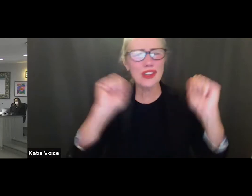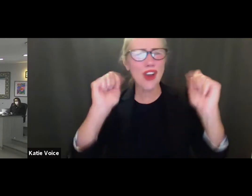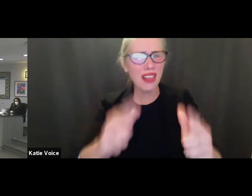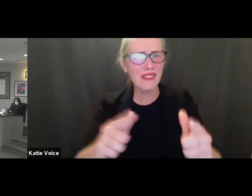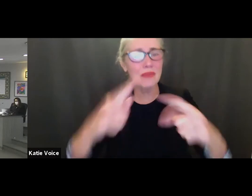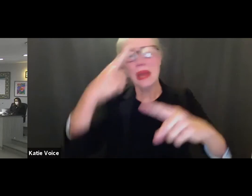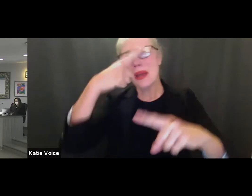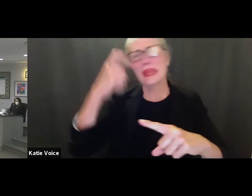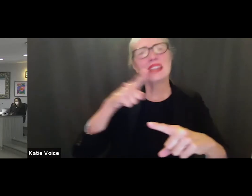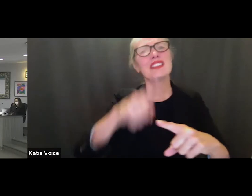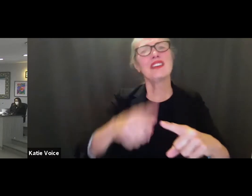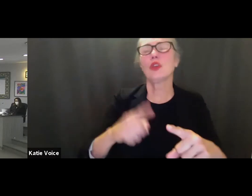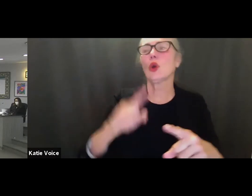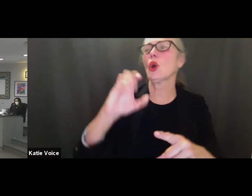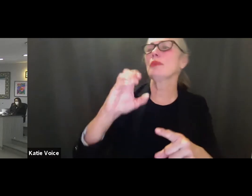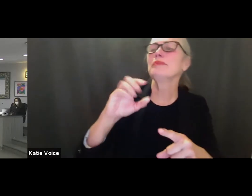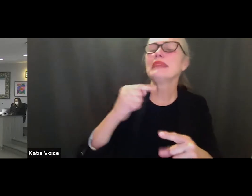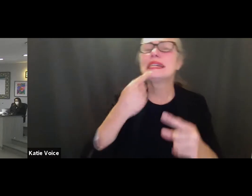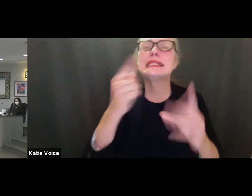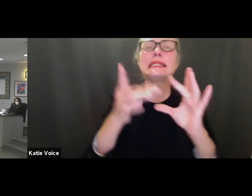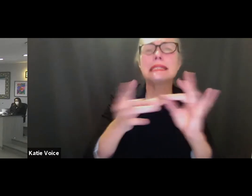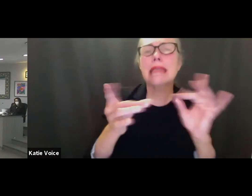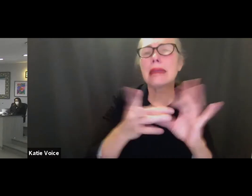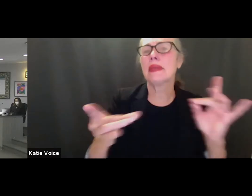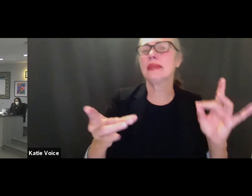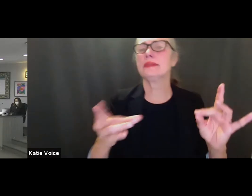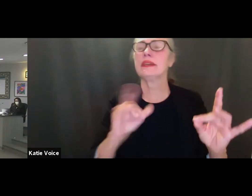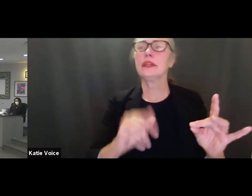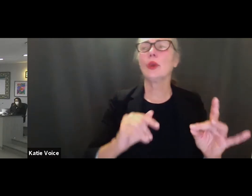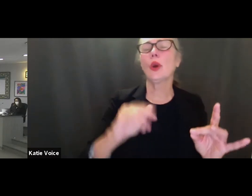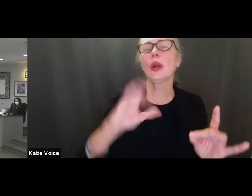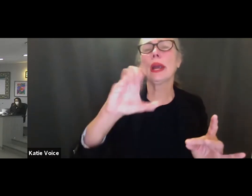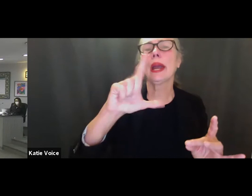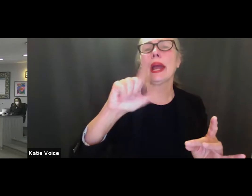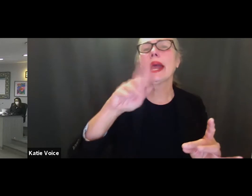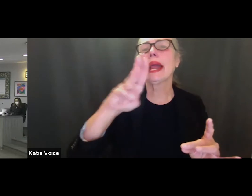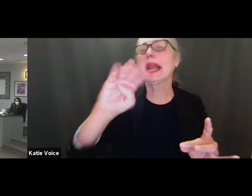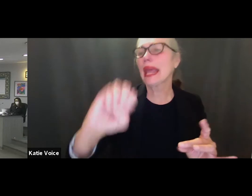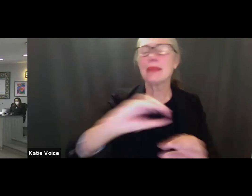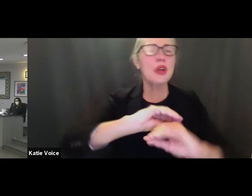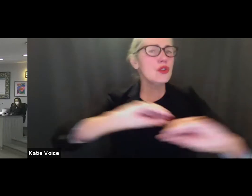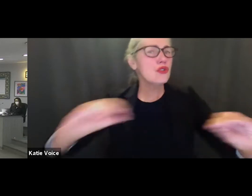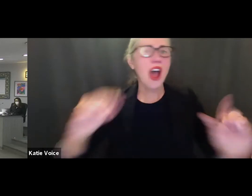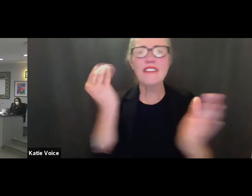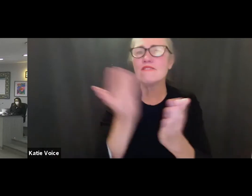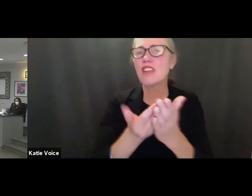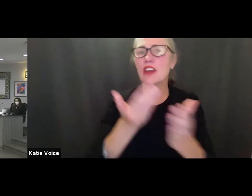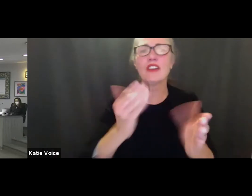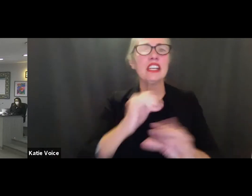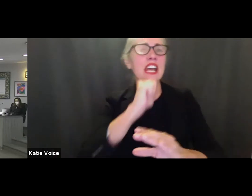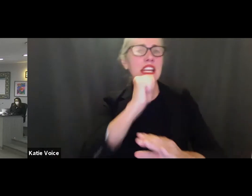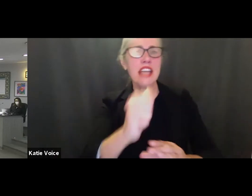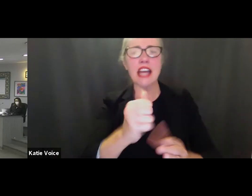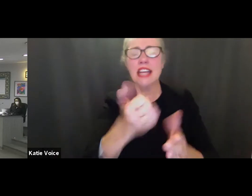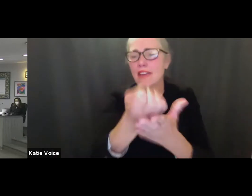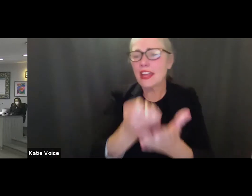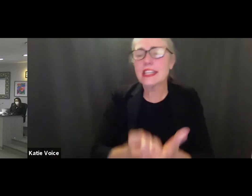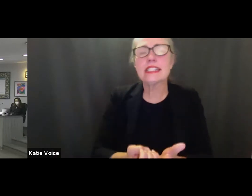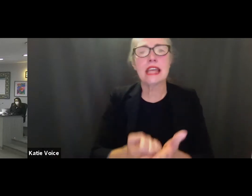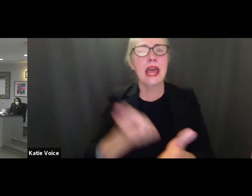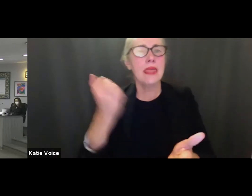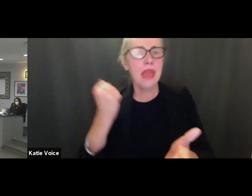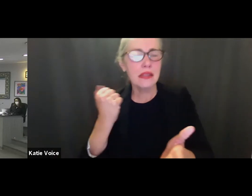of a claim, a statement that is not verified and backed up with evidence by our public health officer, Dr.